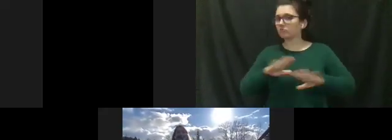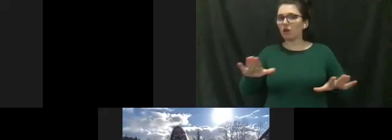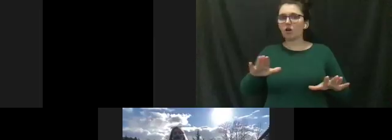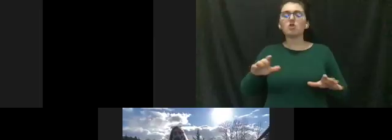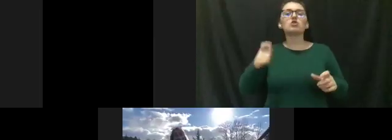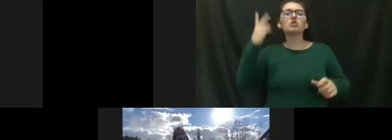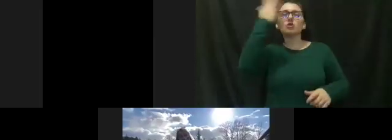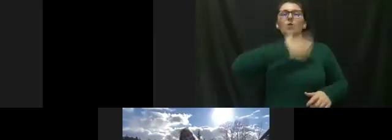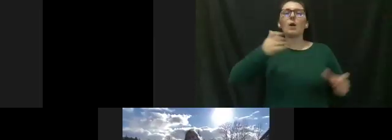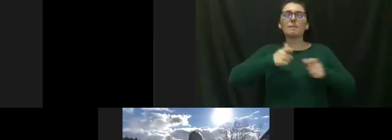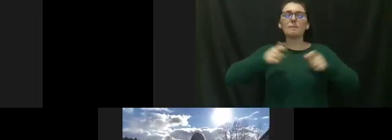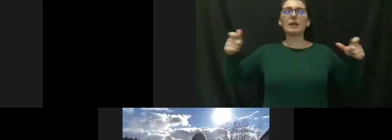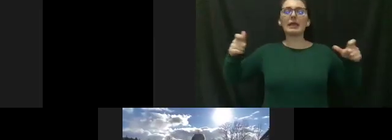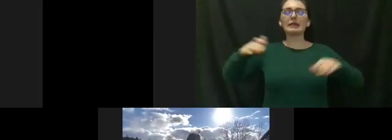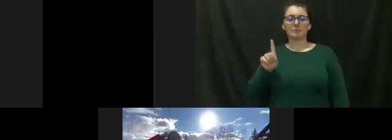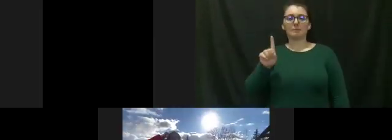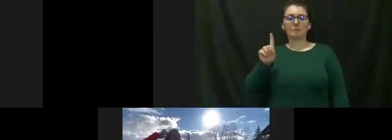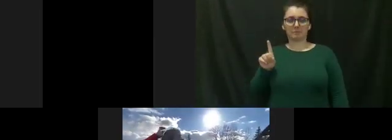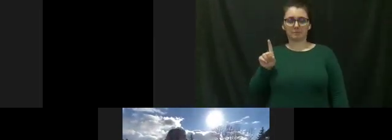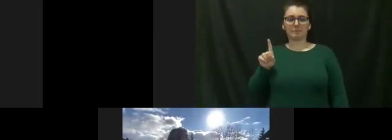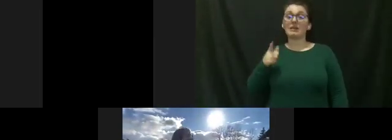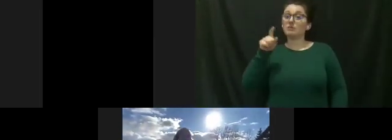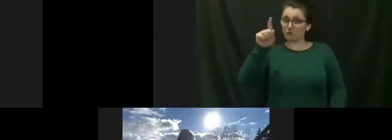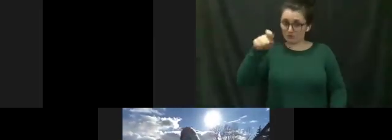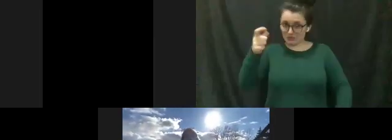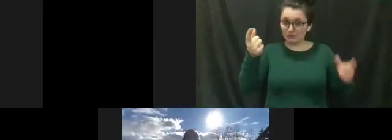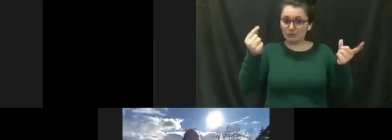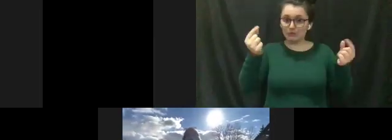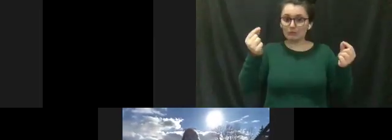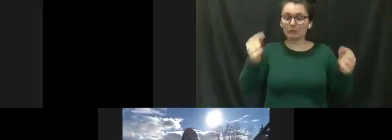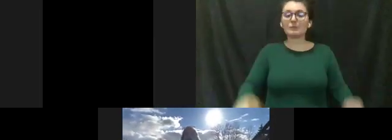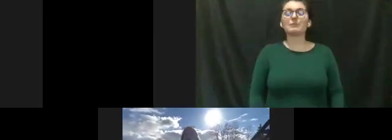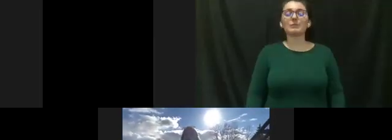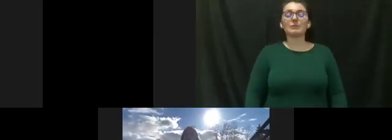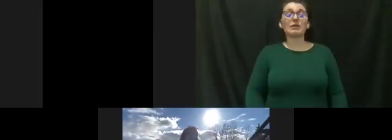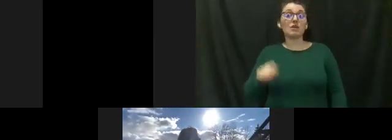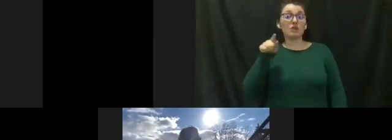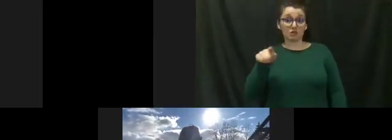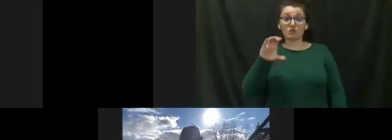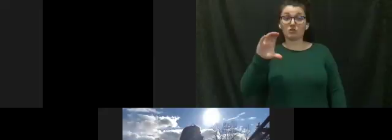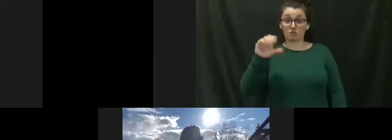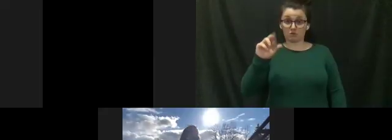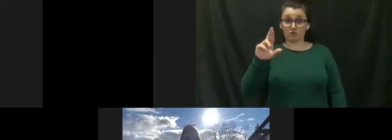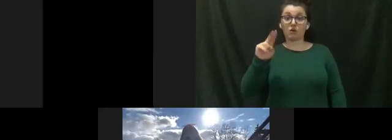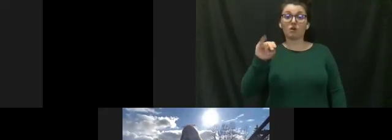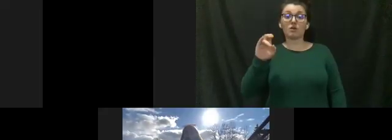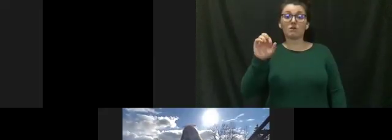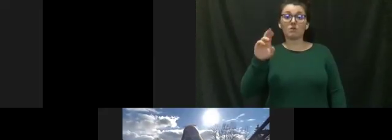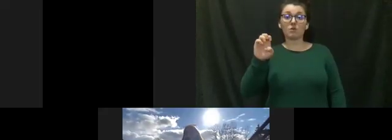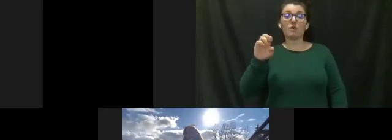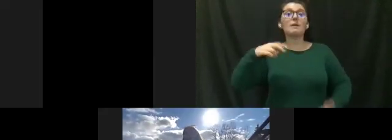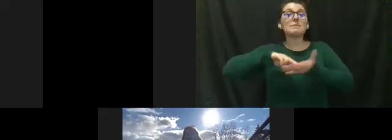slowly back up from them. So Tasha here is a carnivore, so she does eat meat. In the wild, she'll